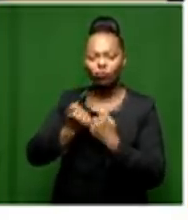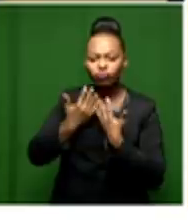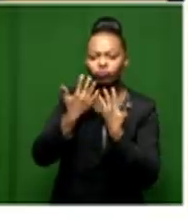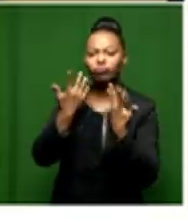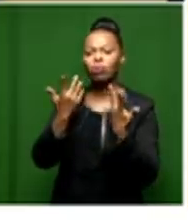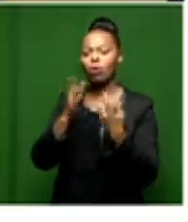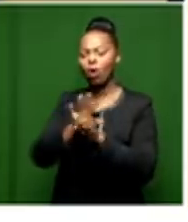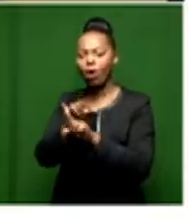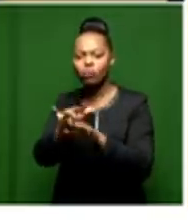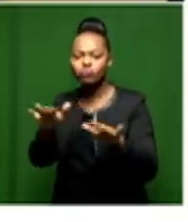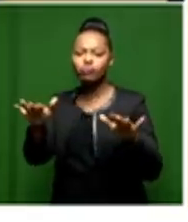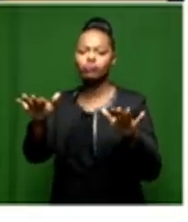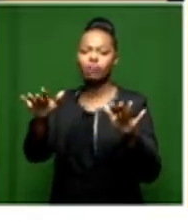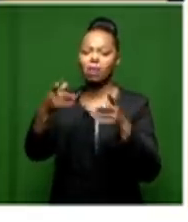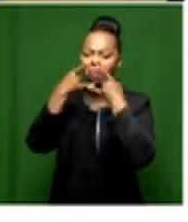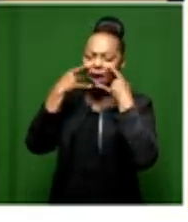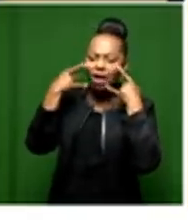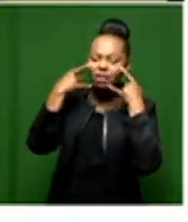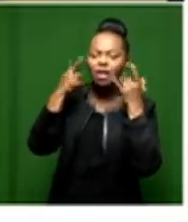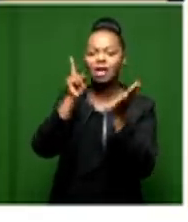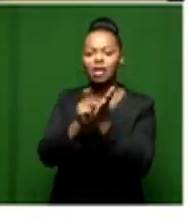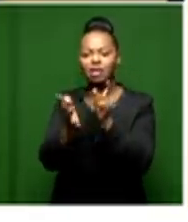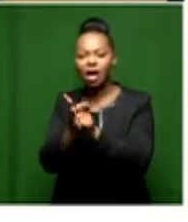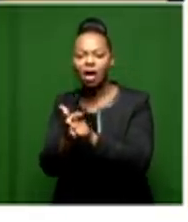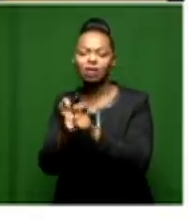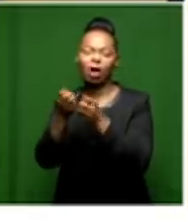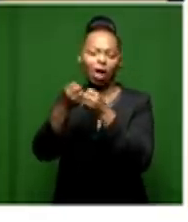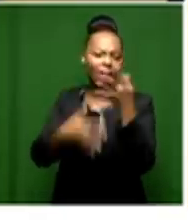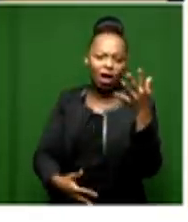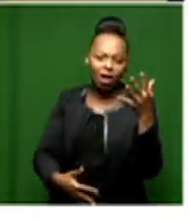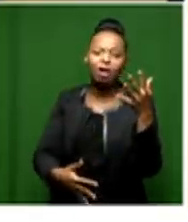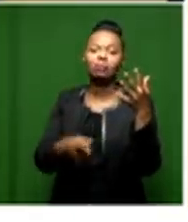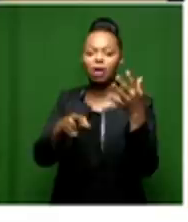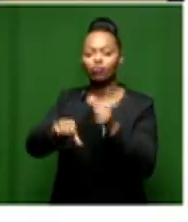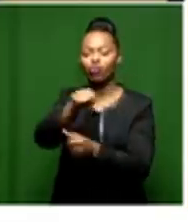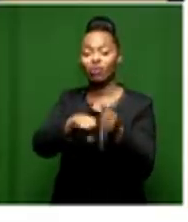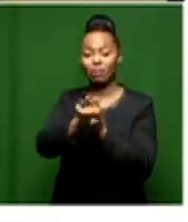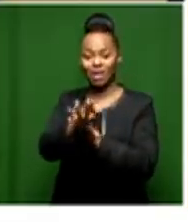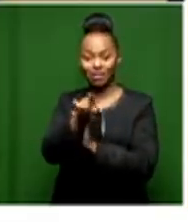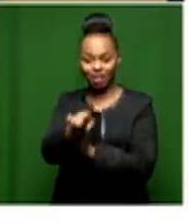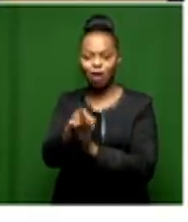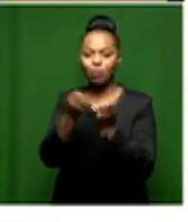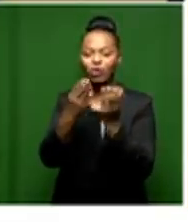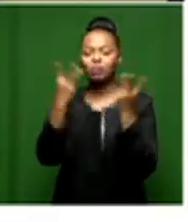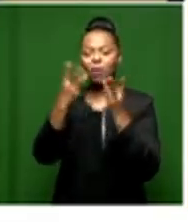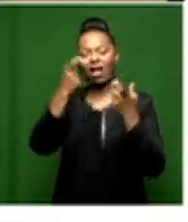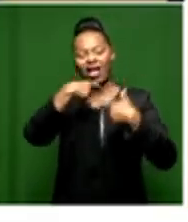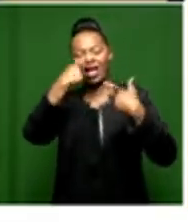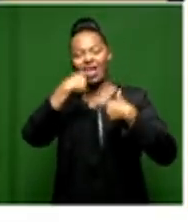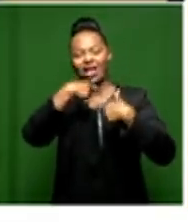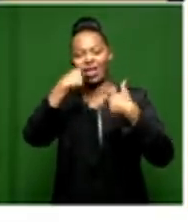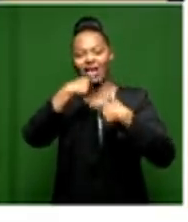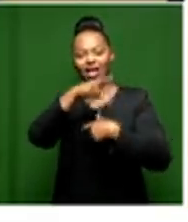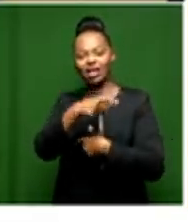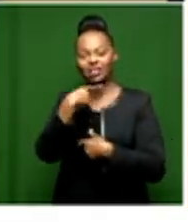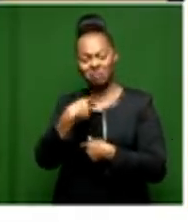COVID and the wearing of masks, sanitizing, and all of these things. And some people actually laugh at the thought of